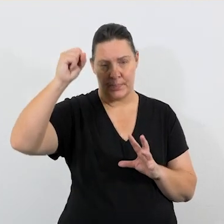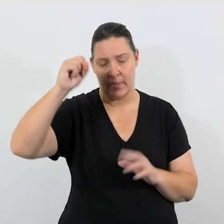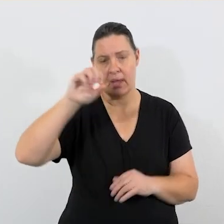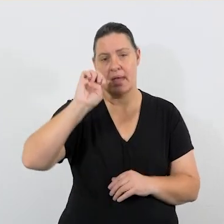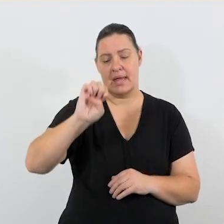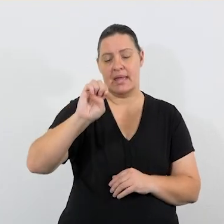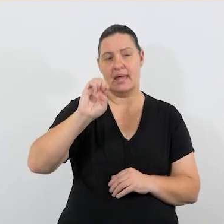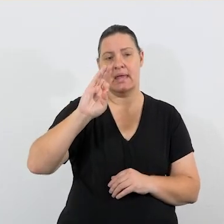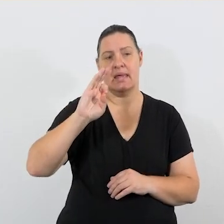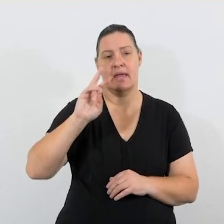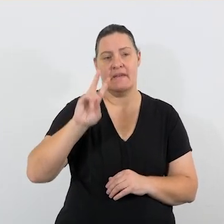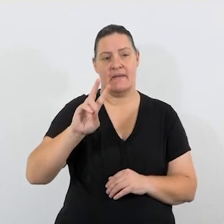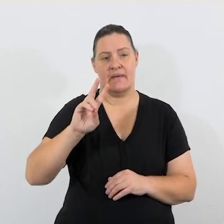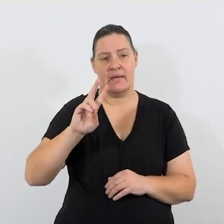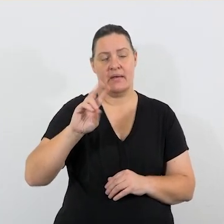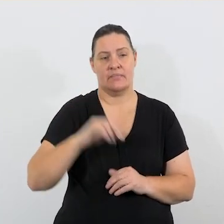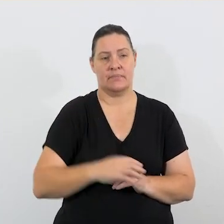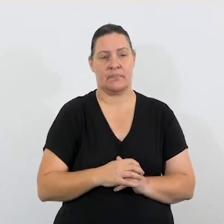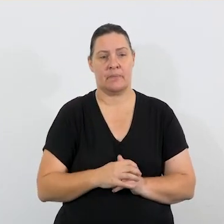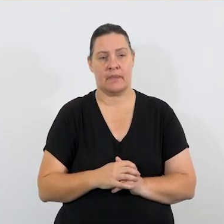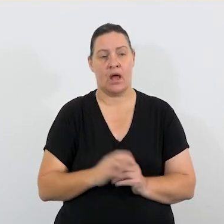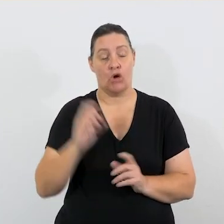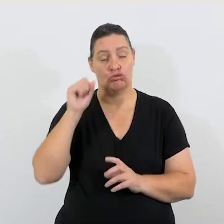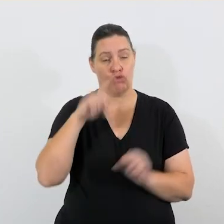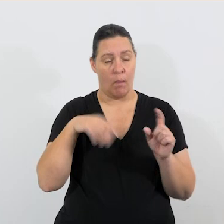The water droplets